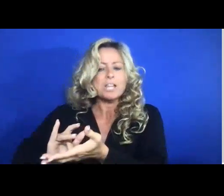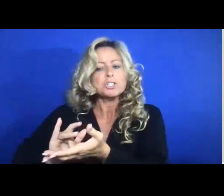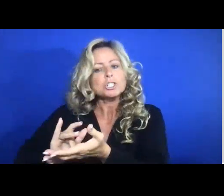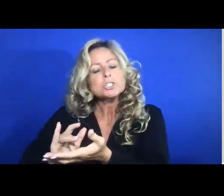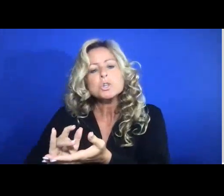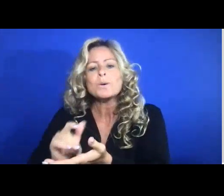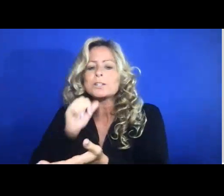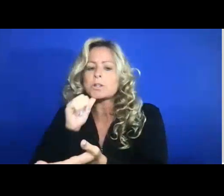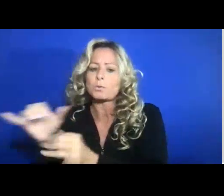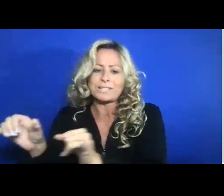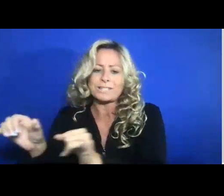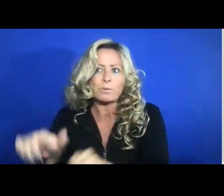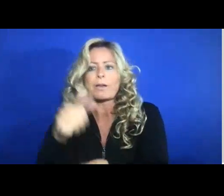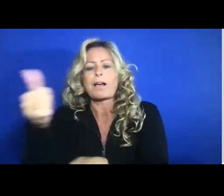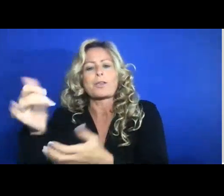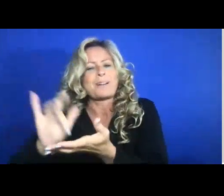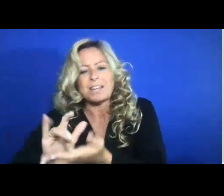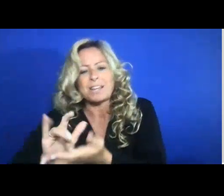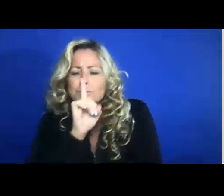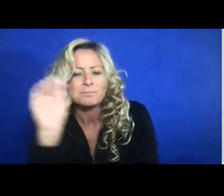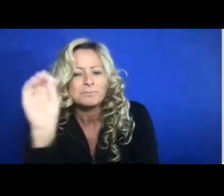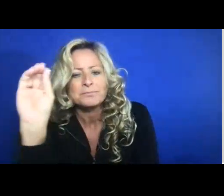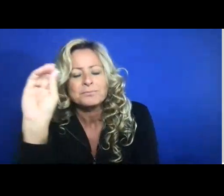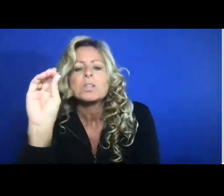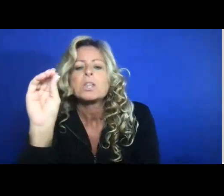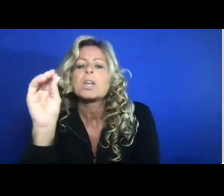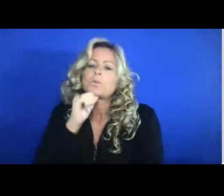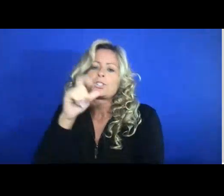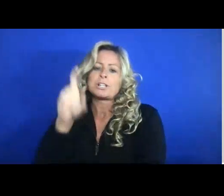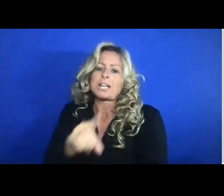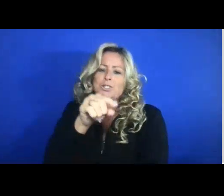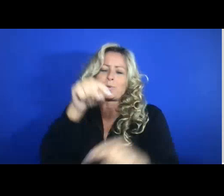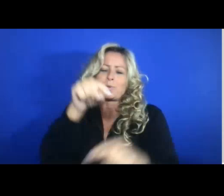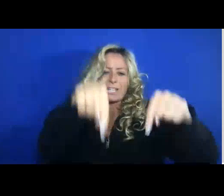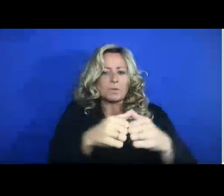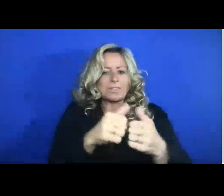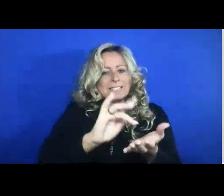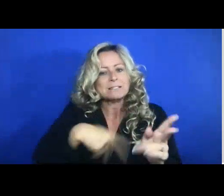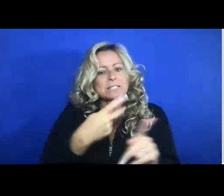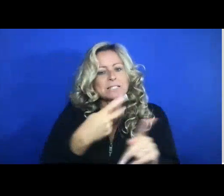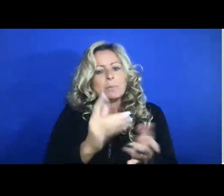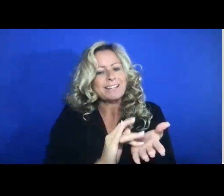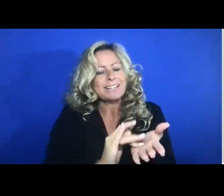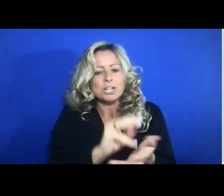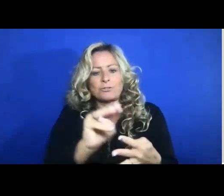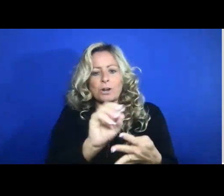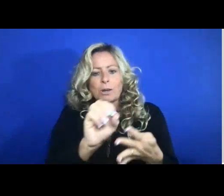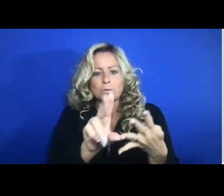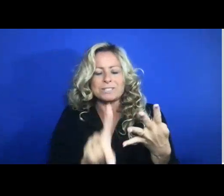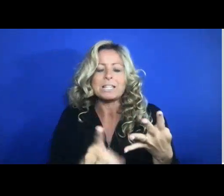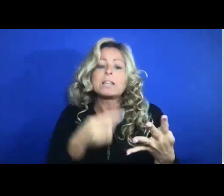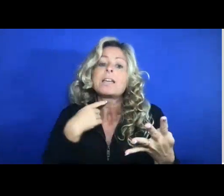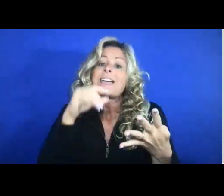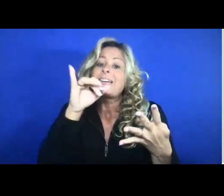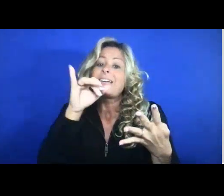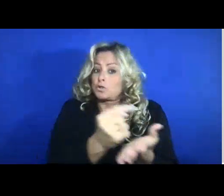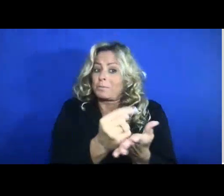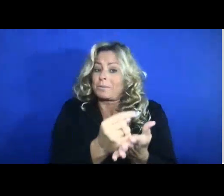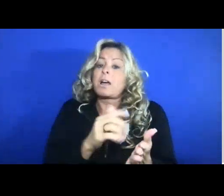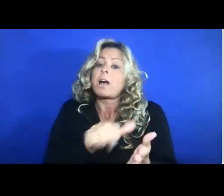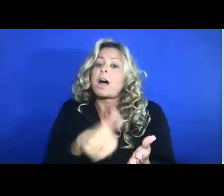this with any other medication, and we shouldn't do it here with this medication. The other thing that I hear often